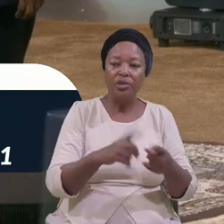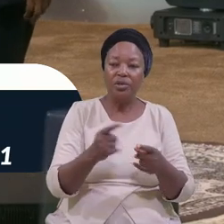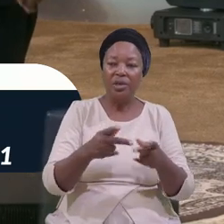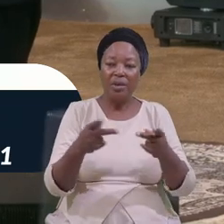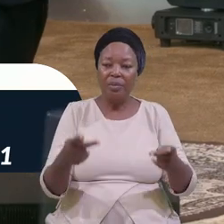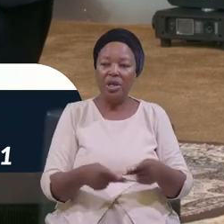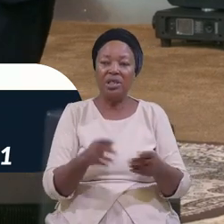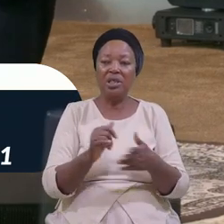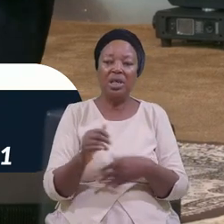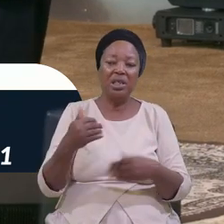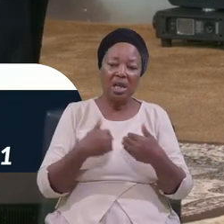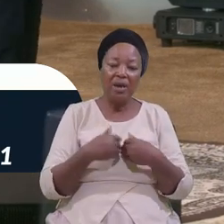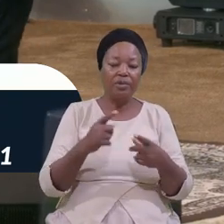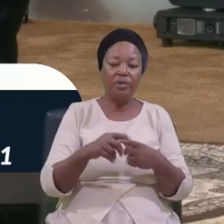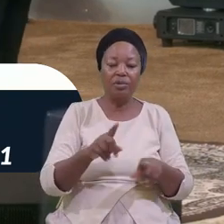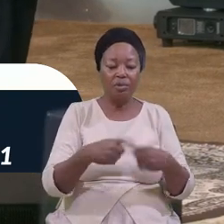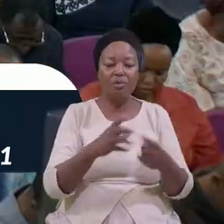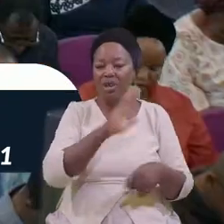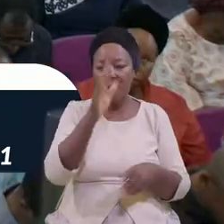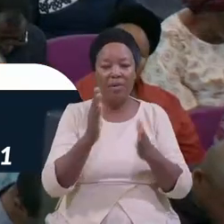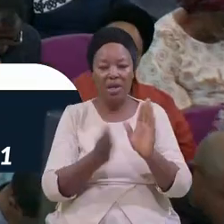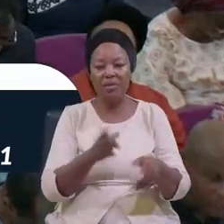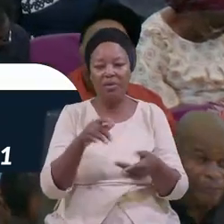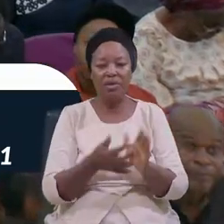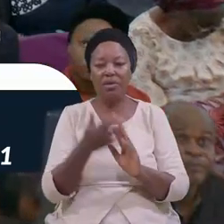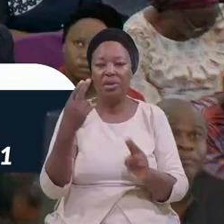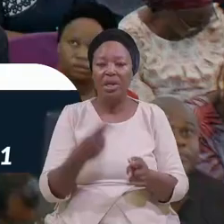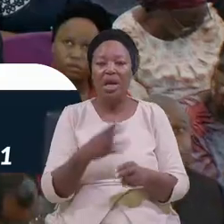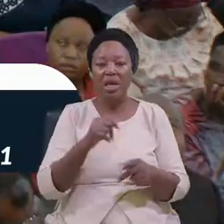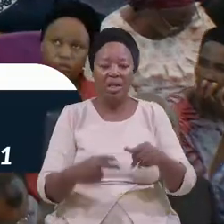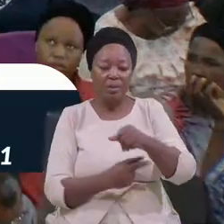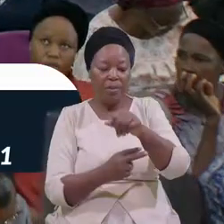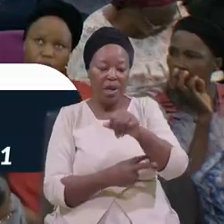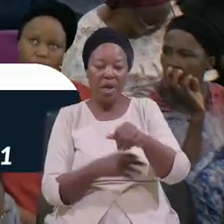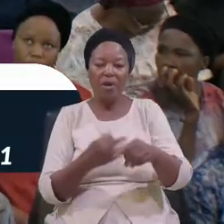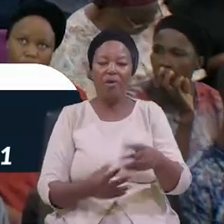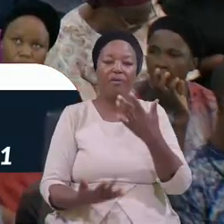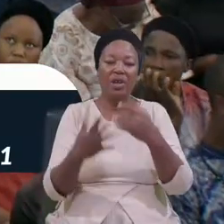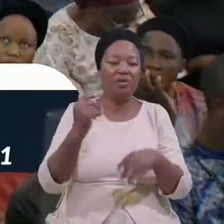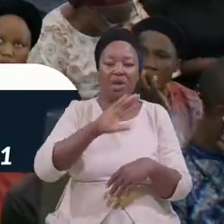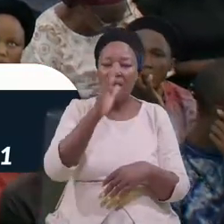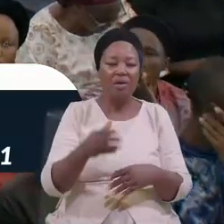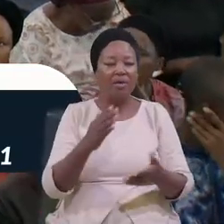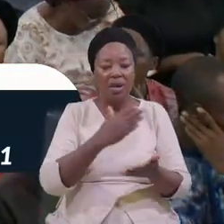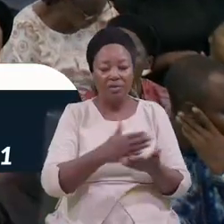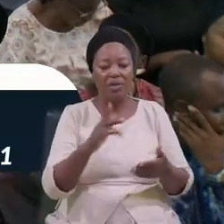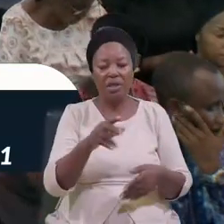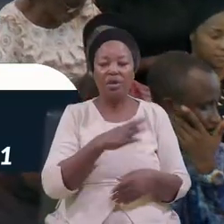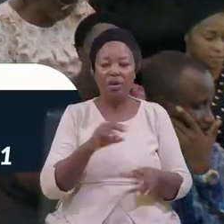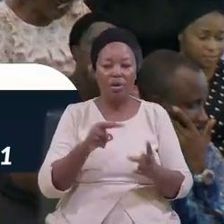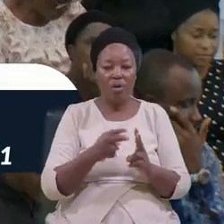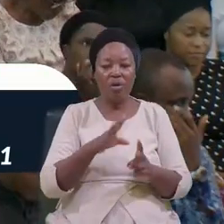place they ought to go will never leave you, and the pillar of fire will never forsake you or your